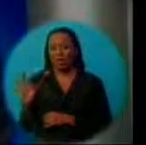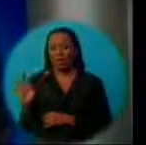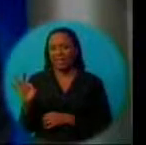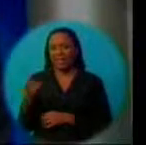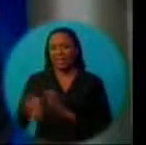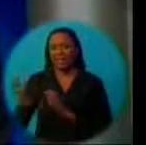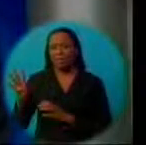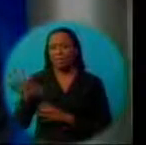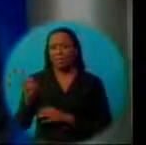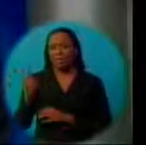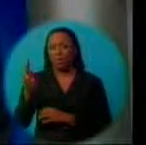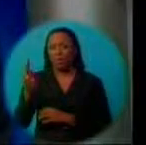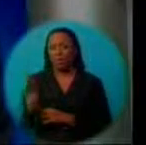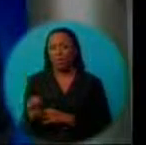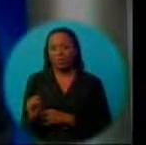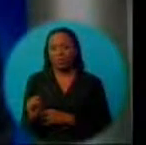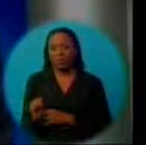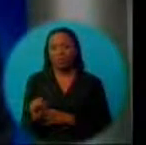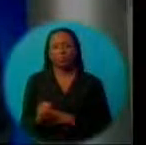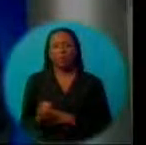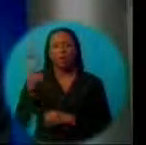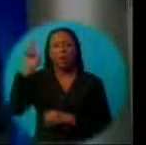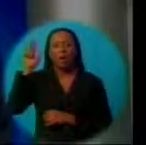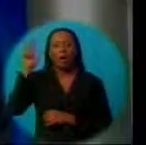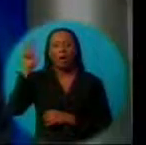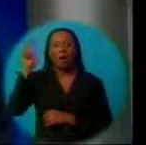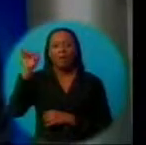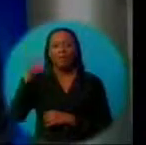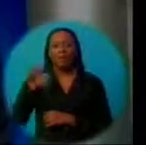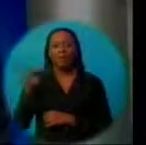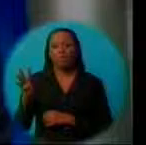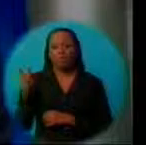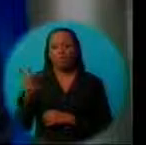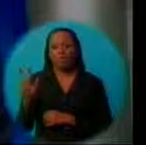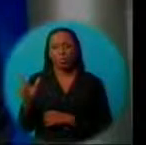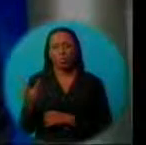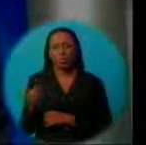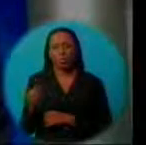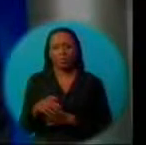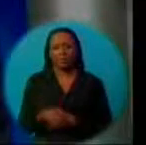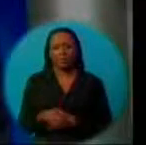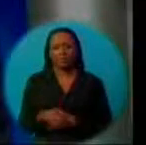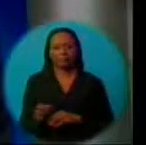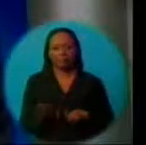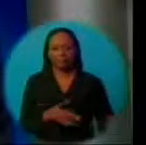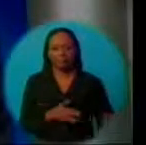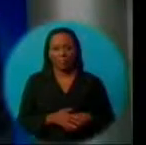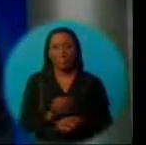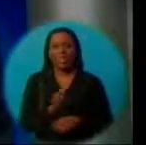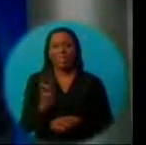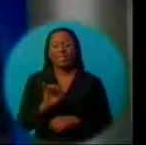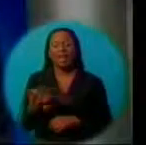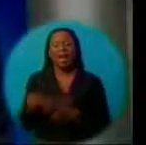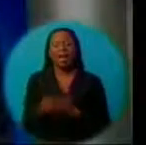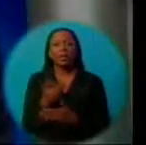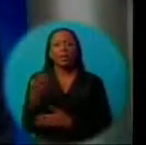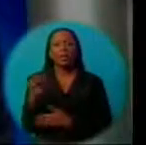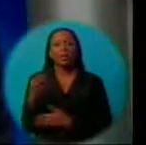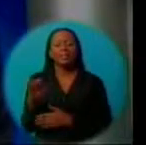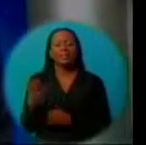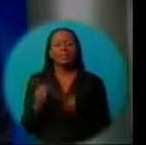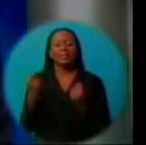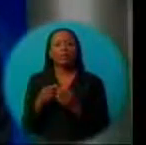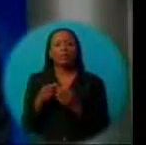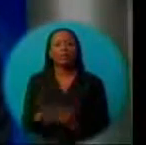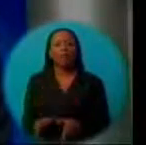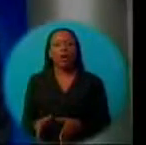BCB 11, 152. Rampal 4 for 23. Meanwhile, West Indies under-19s lost their fifth match today of their Quadrangler